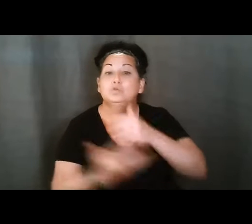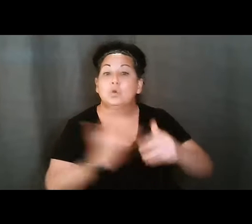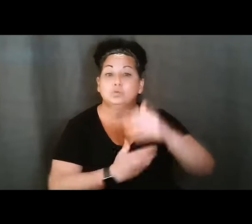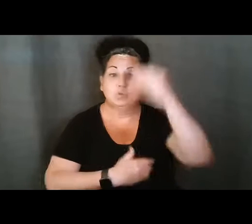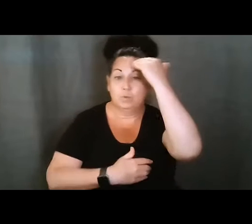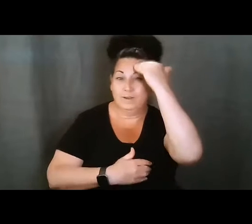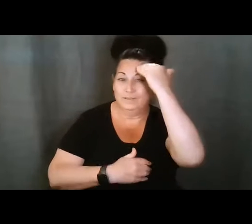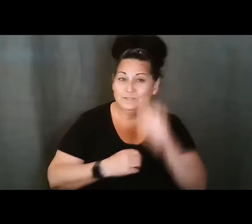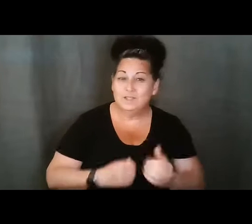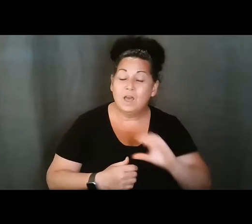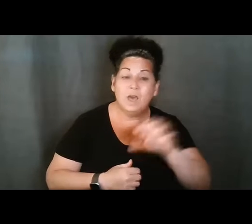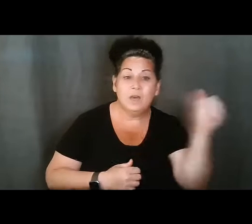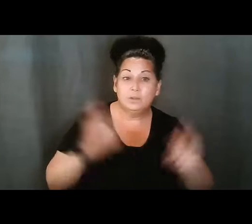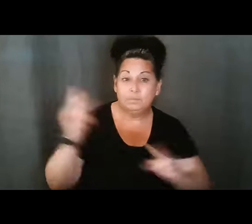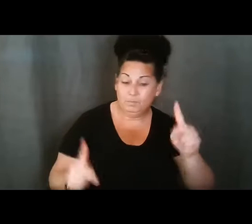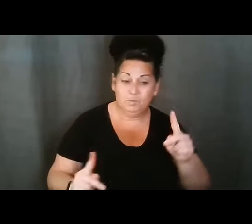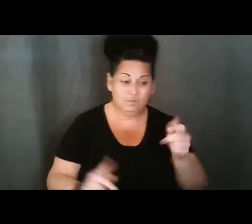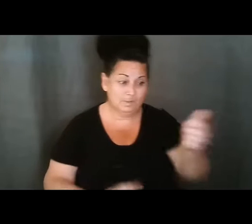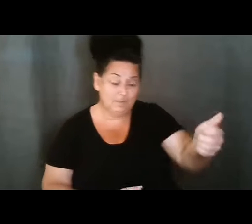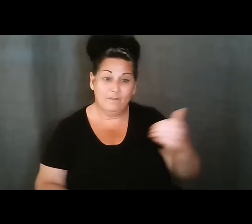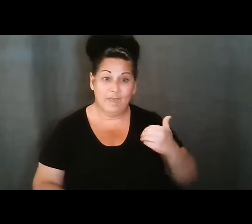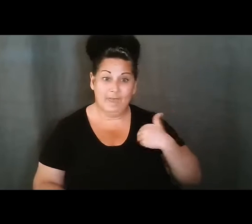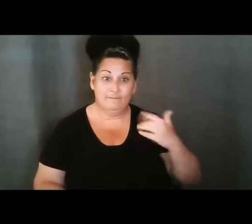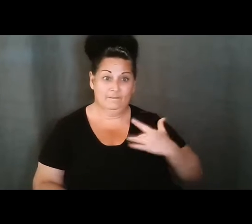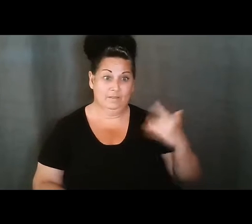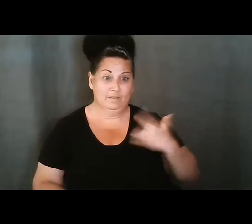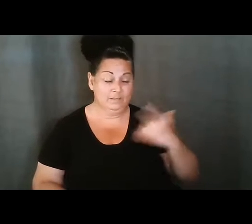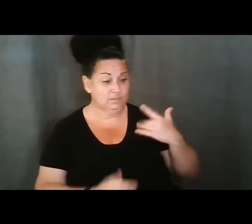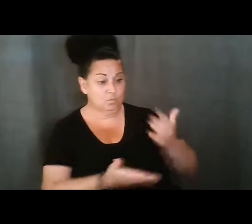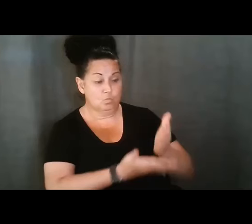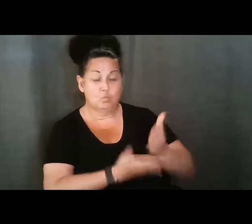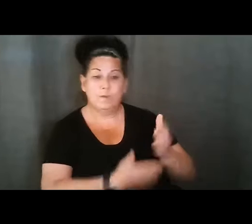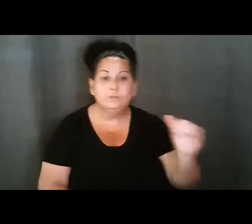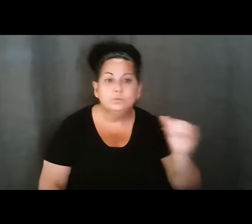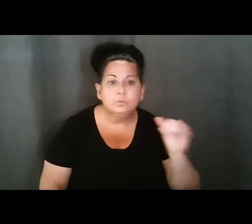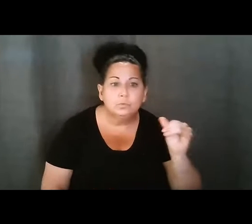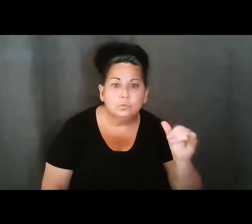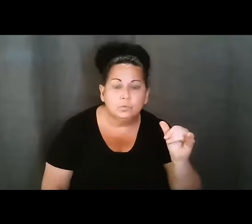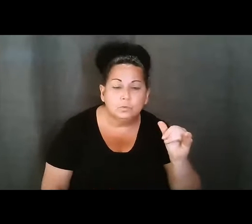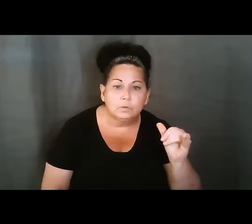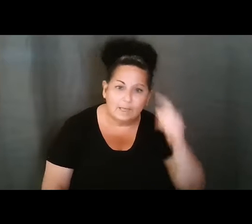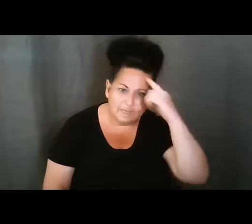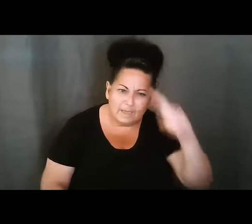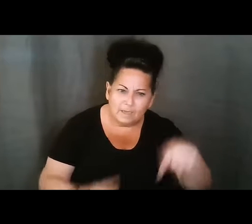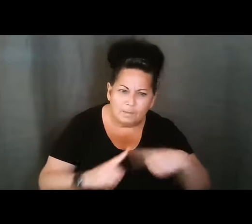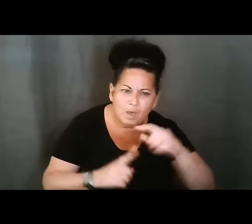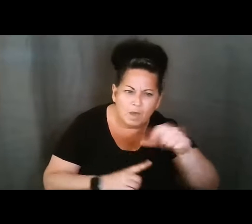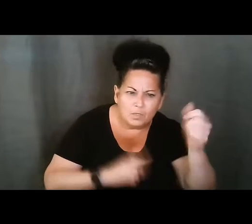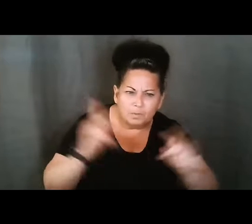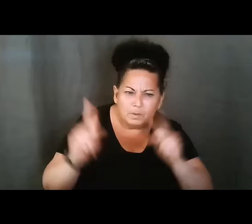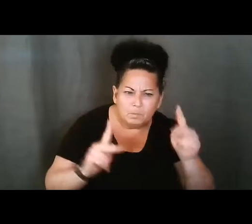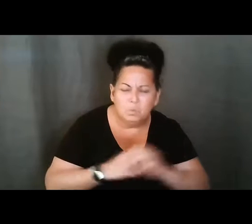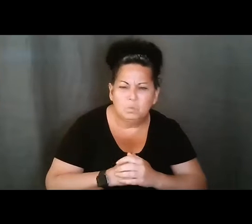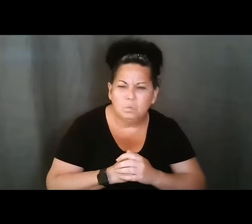have feelings and rights as well. But when you did this, were you thinking about how it affected someone else? How about problem solving? I can fix an issue